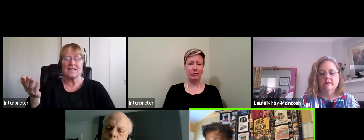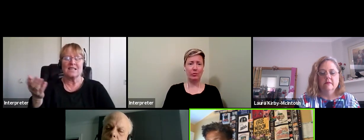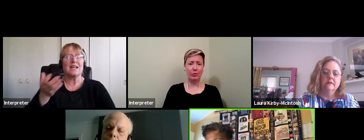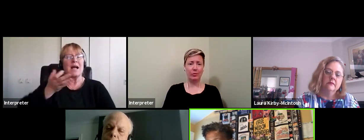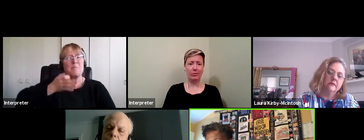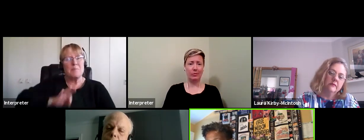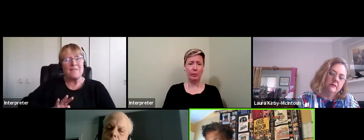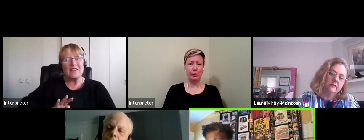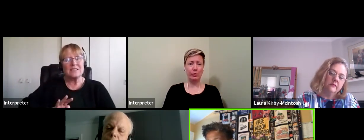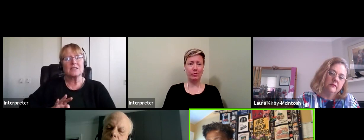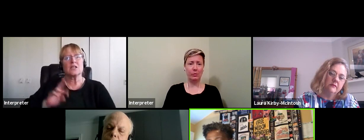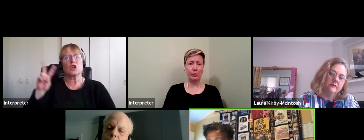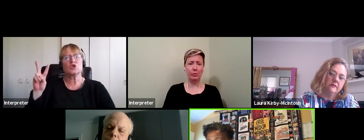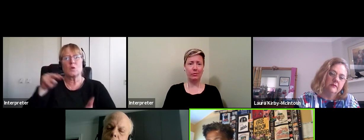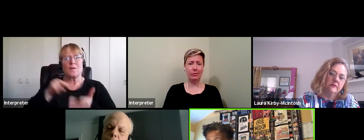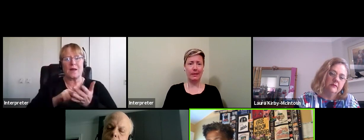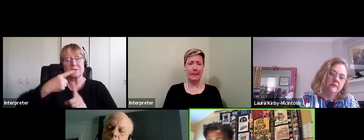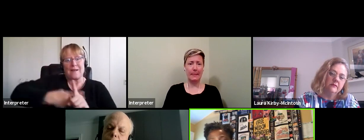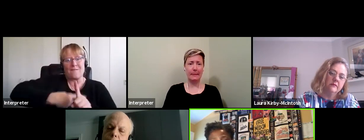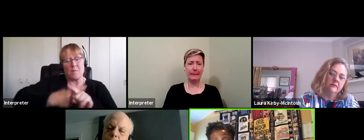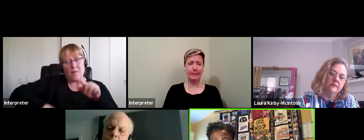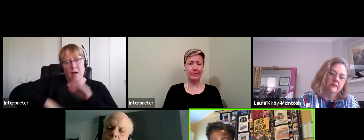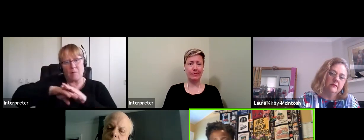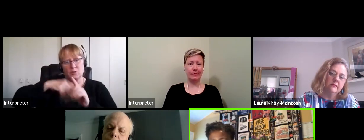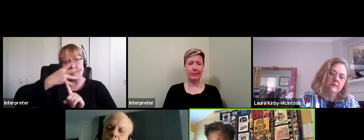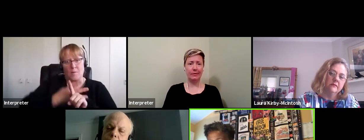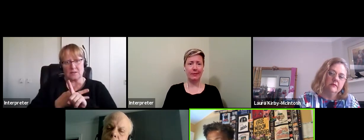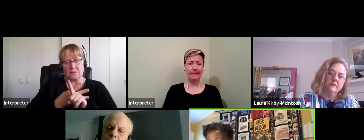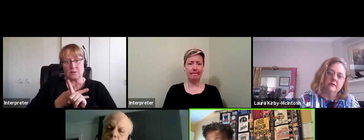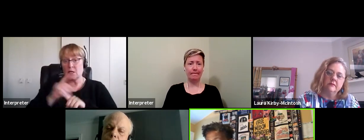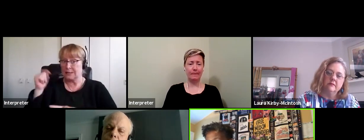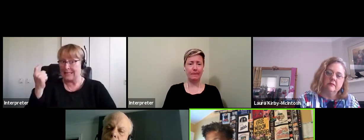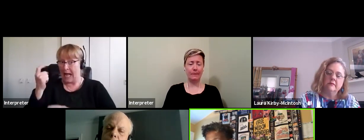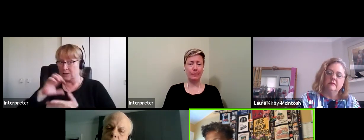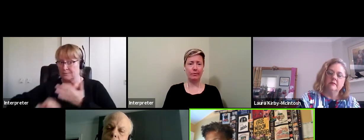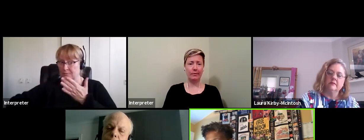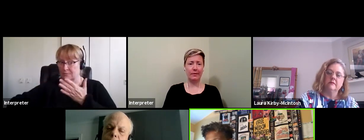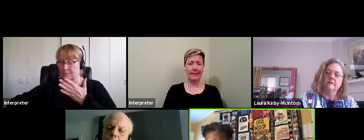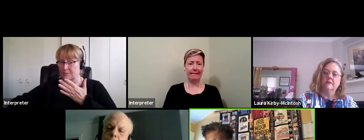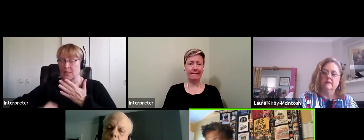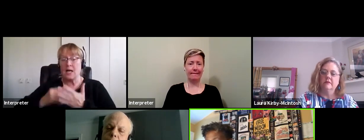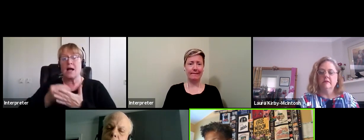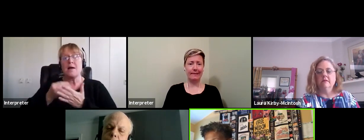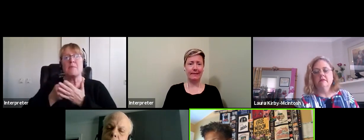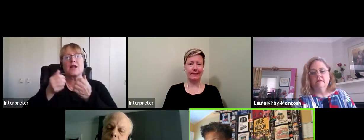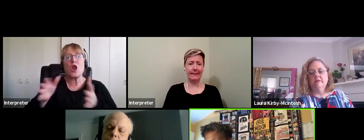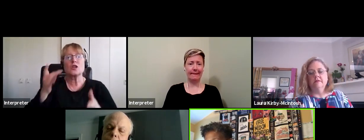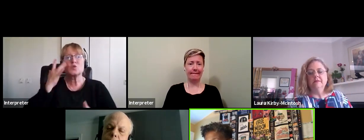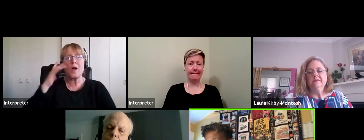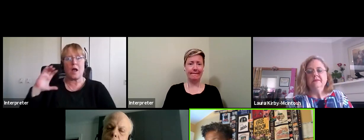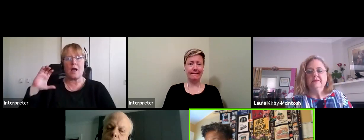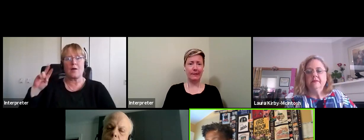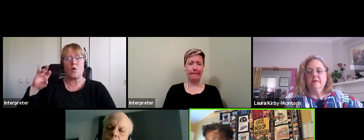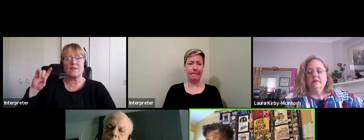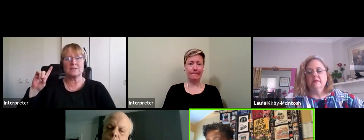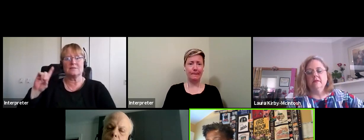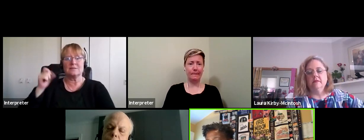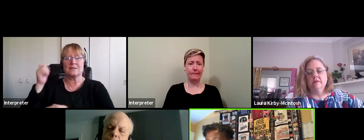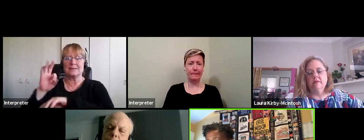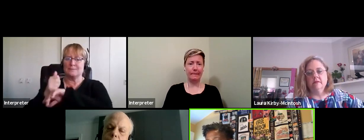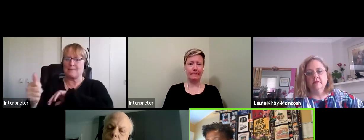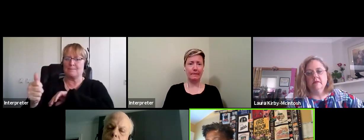of $2,000 per month for up to 4 months for people who've lost income because of COVID-19. The problem